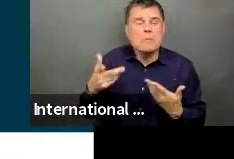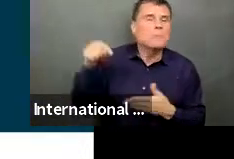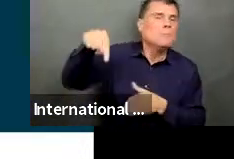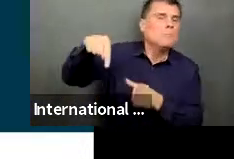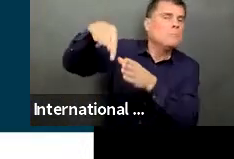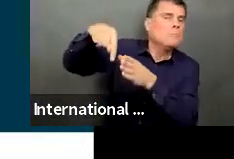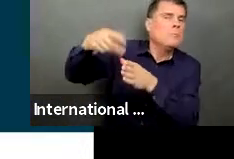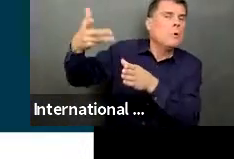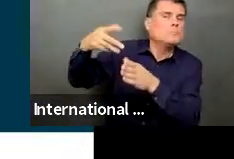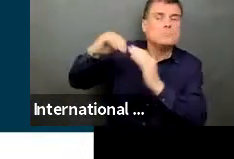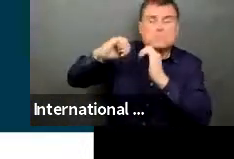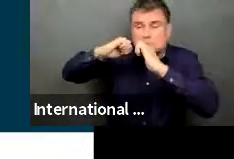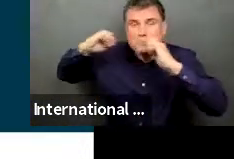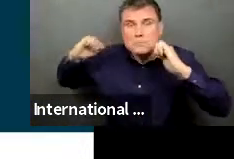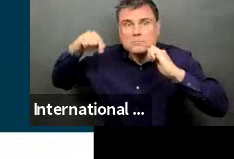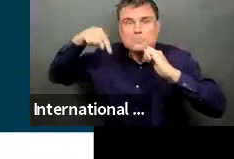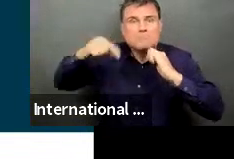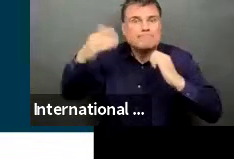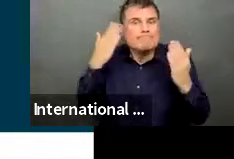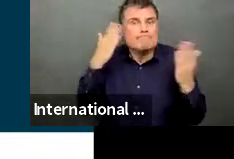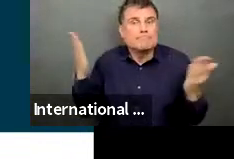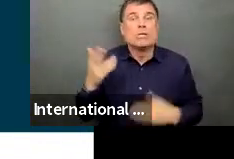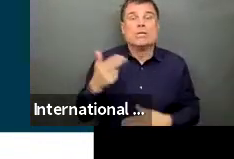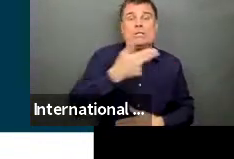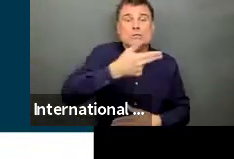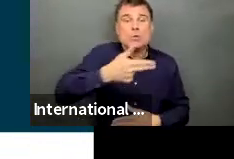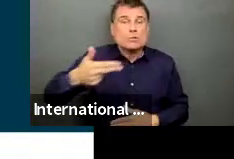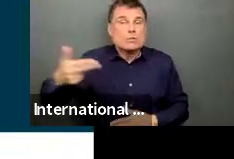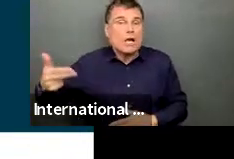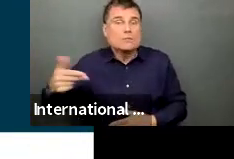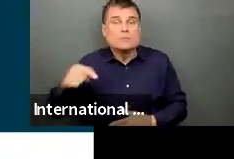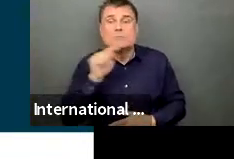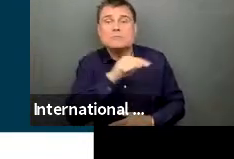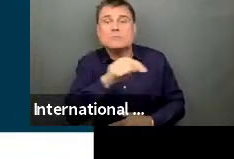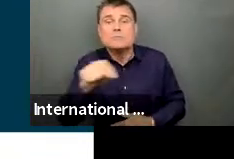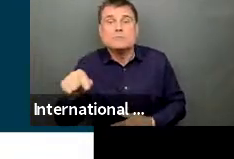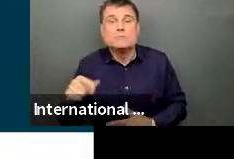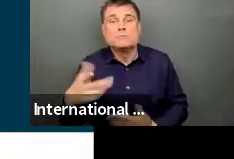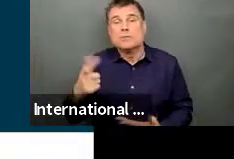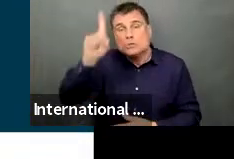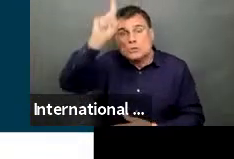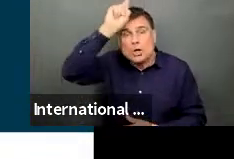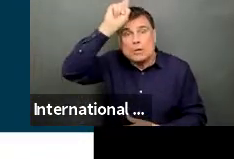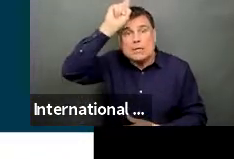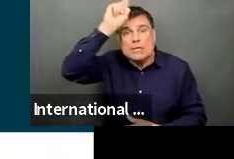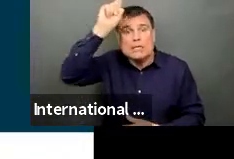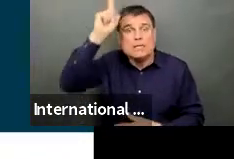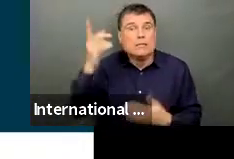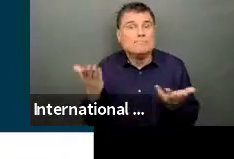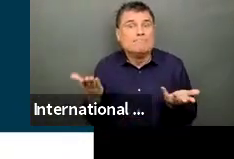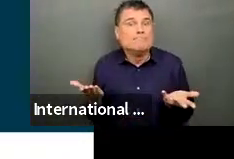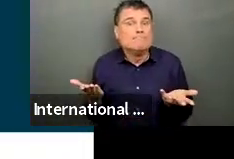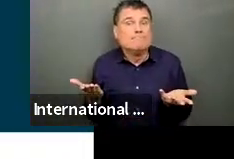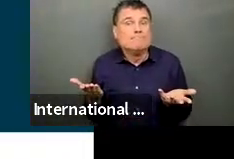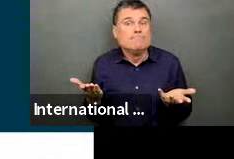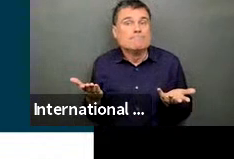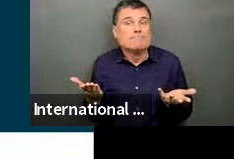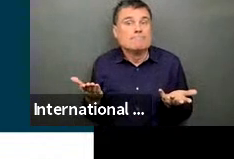Indonesia, or of course, Germany, or even South India, or Western